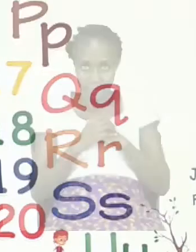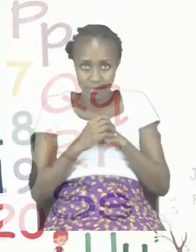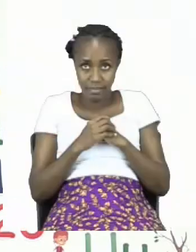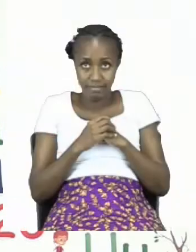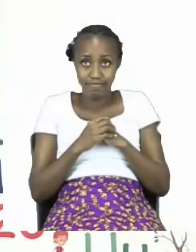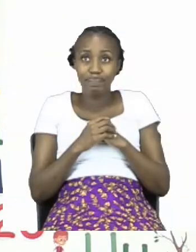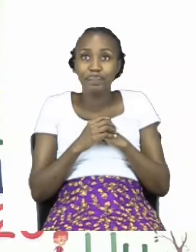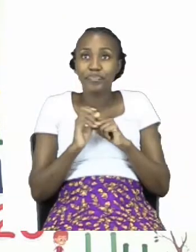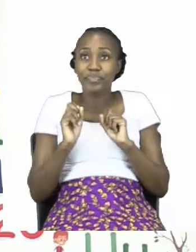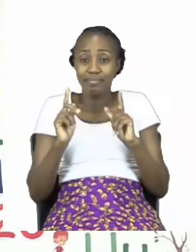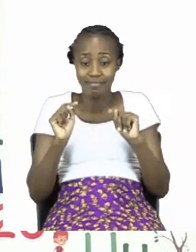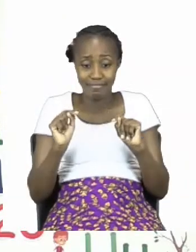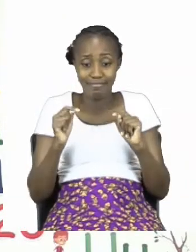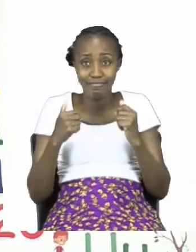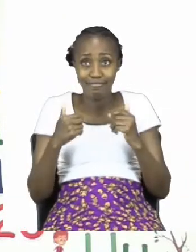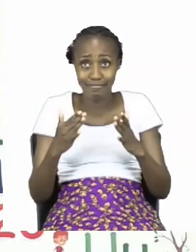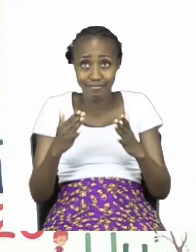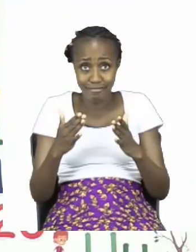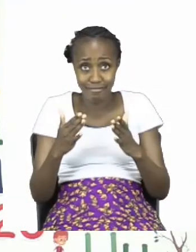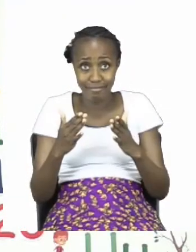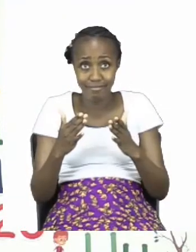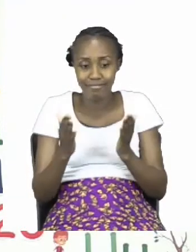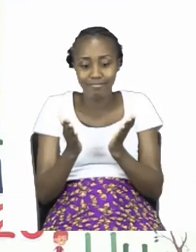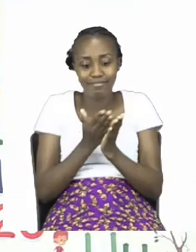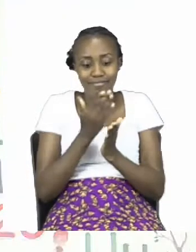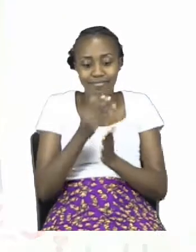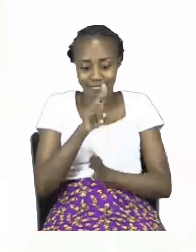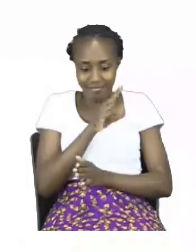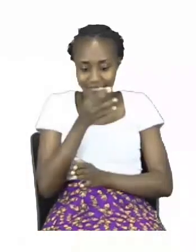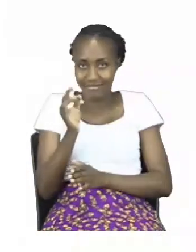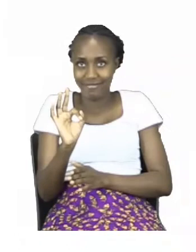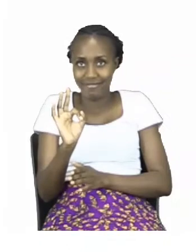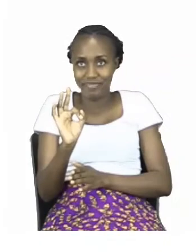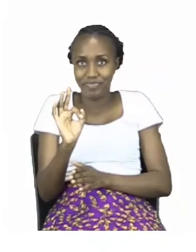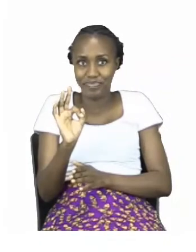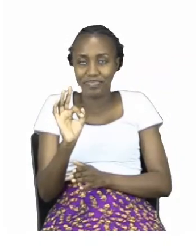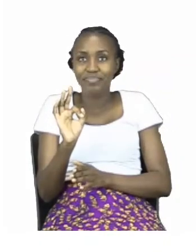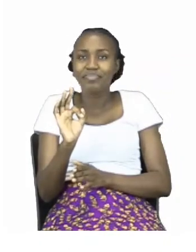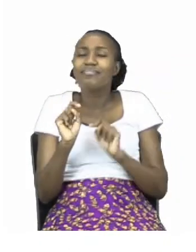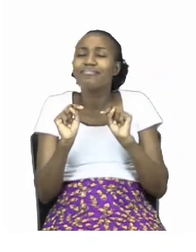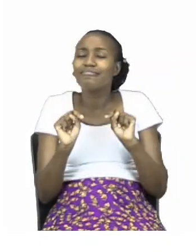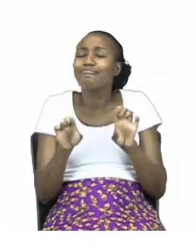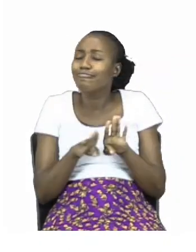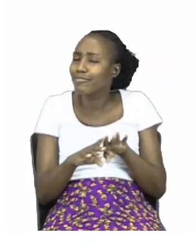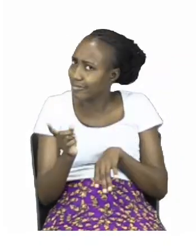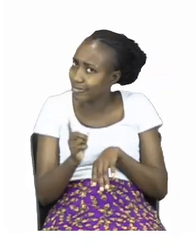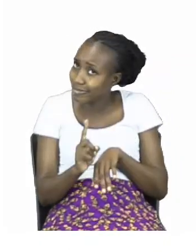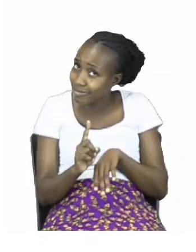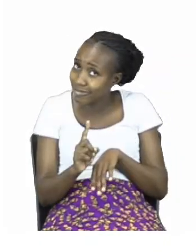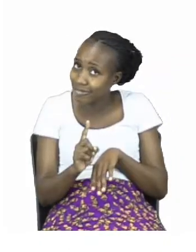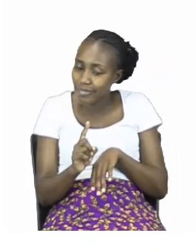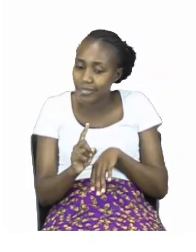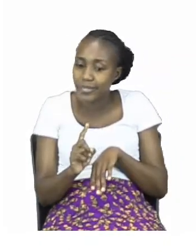Now, boys and girls, let us start our lesson today by going to page 29. On page 29, we are going to